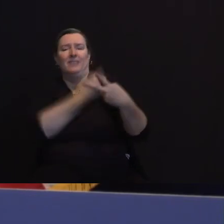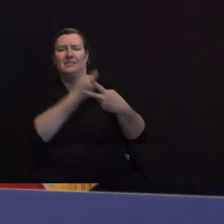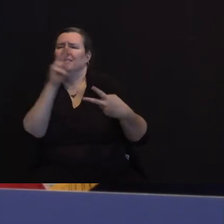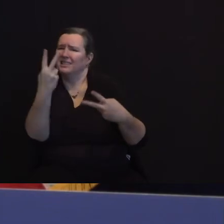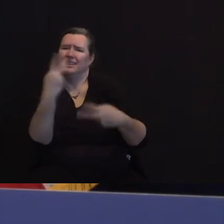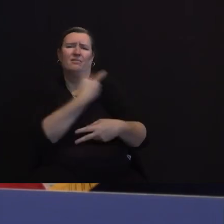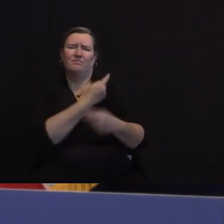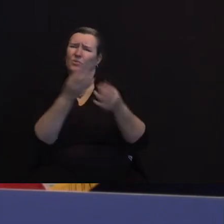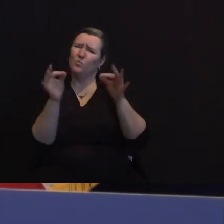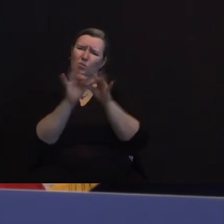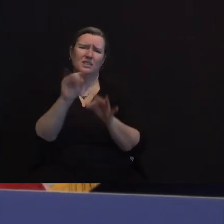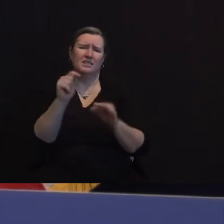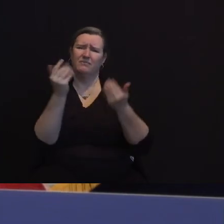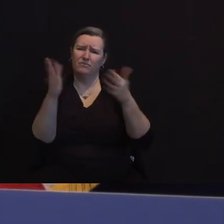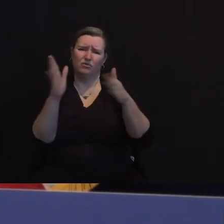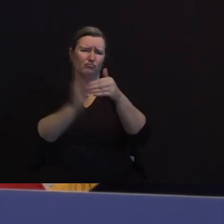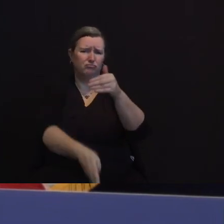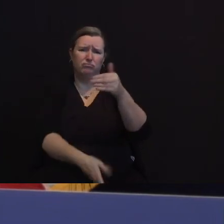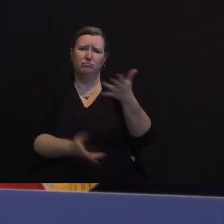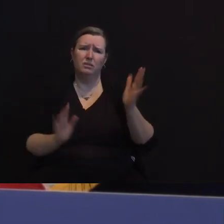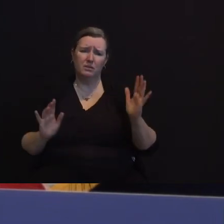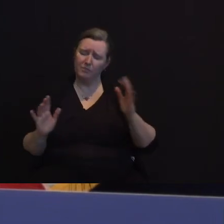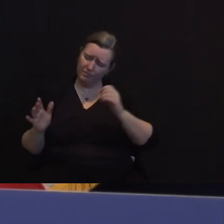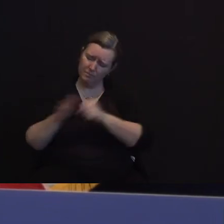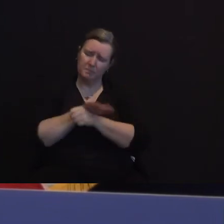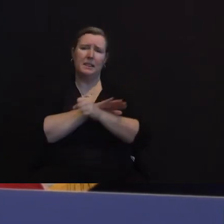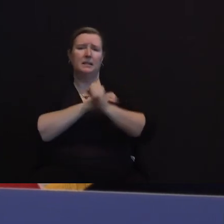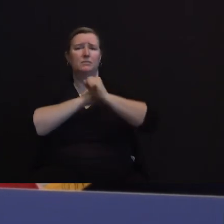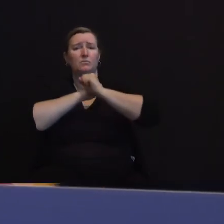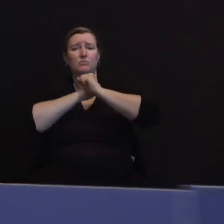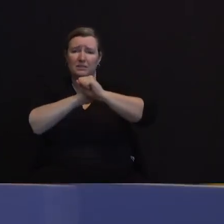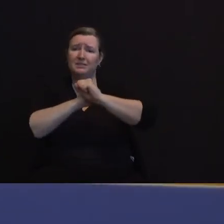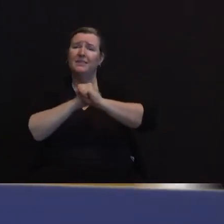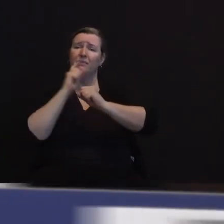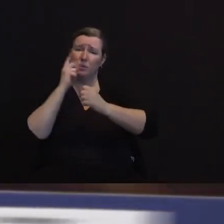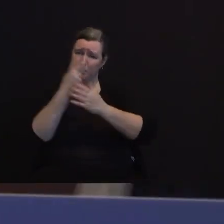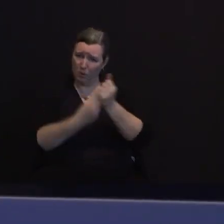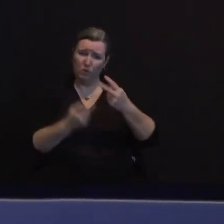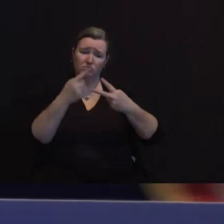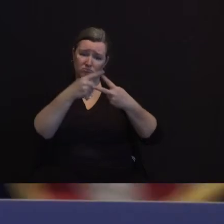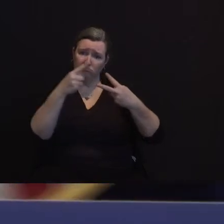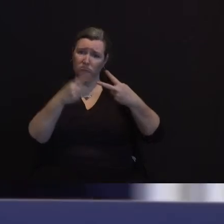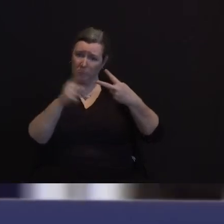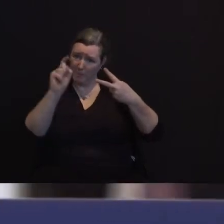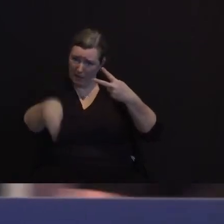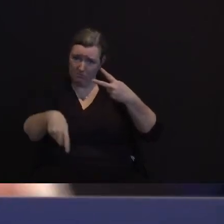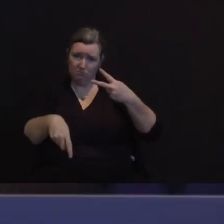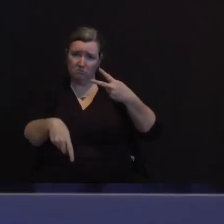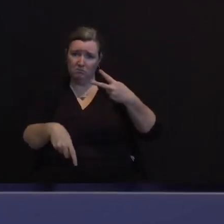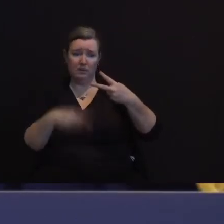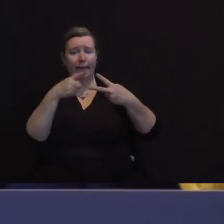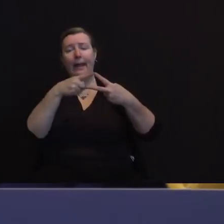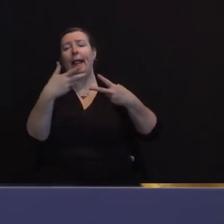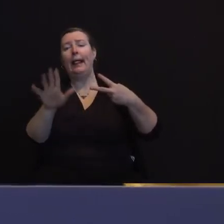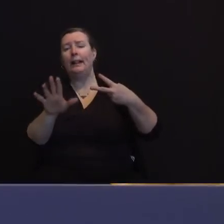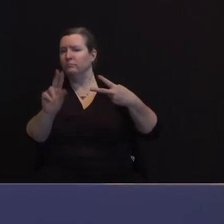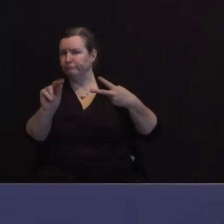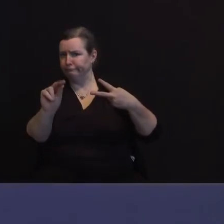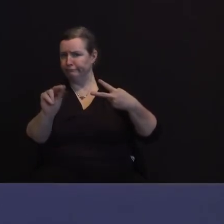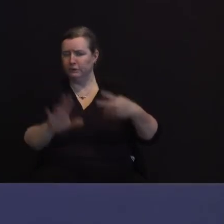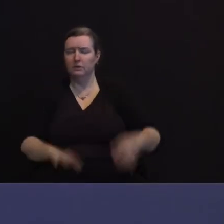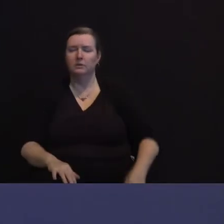get the maximal efficacy out of the vaccine. So I was going to ask you, and Eddie, we get the treat to have you with us on